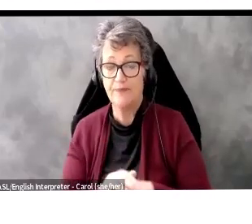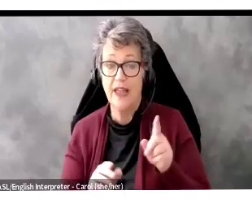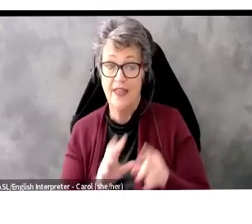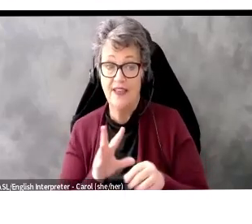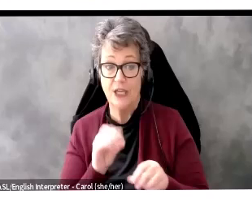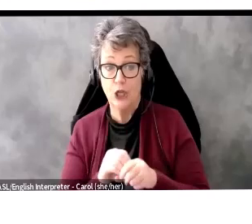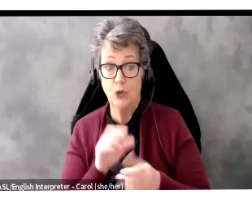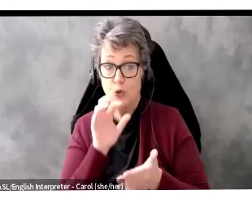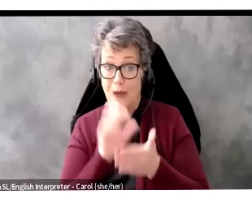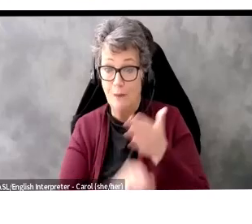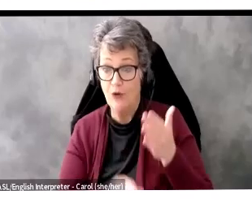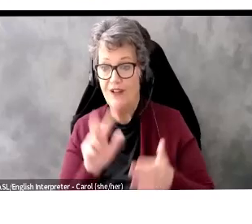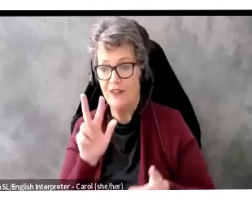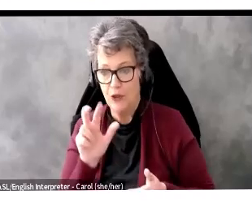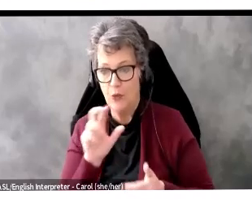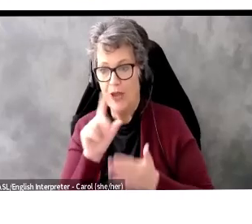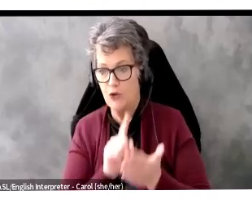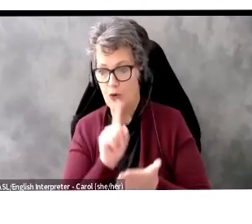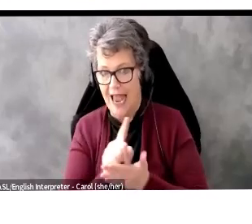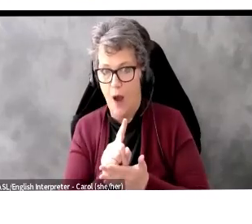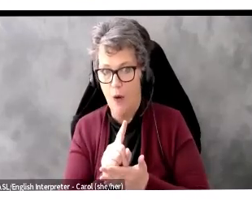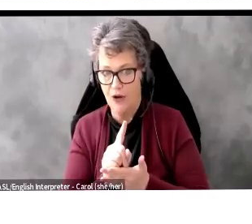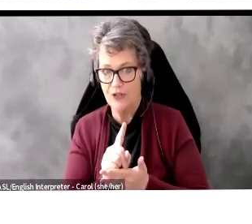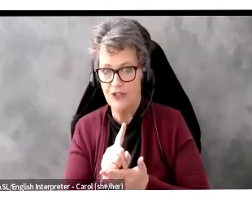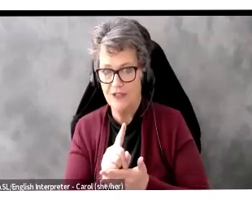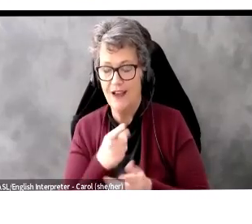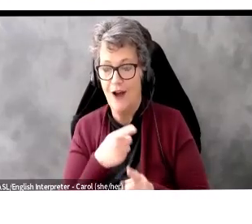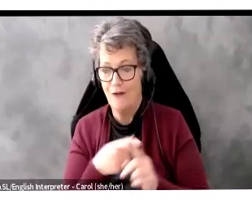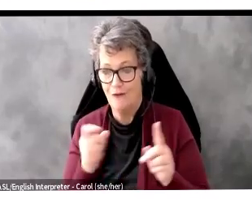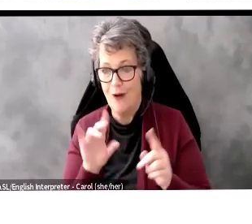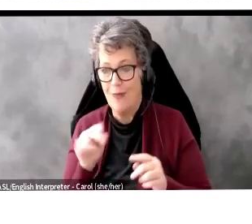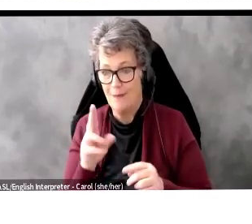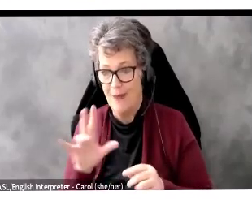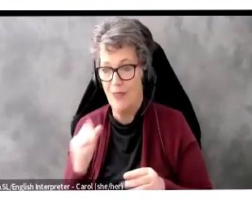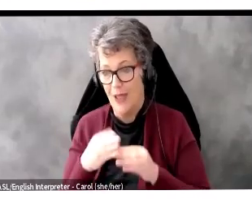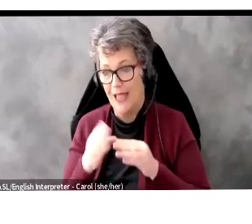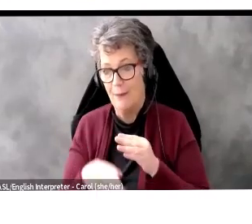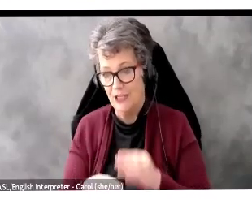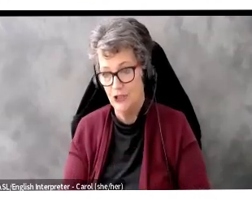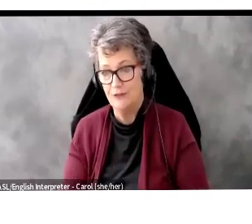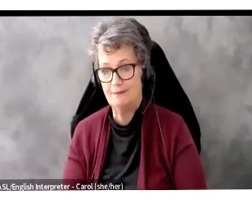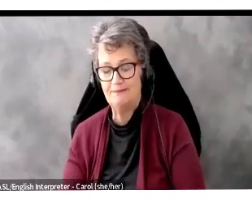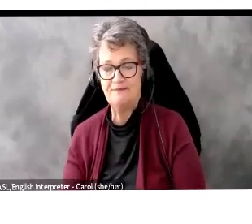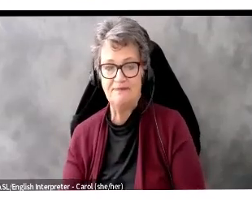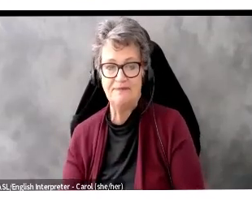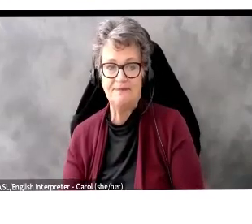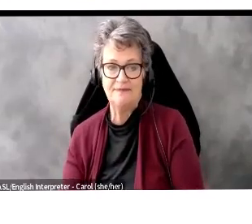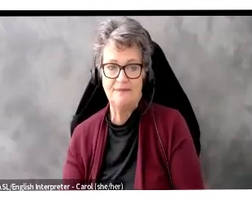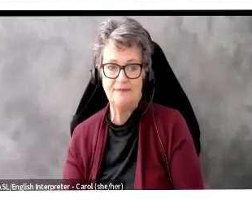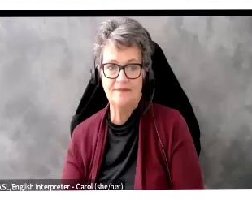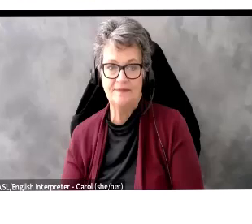includes removing the 300 hours from the pathway completion.